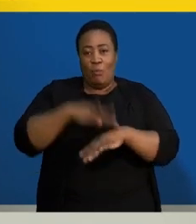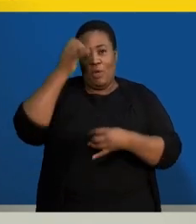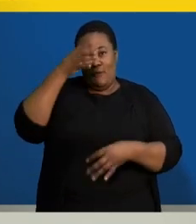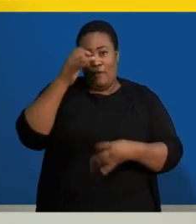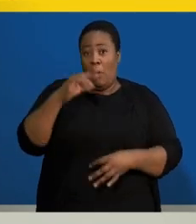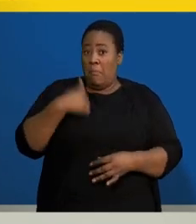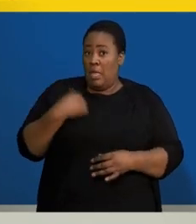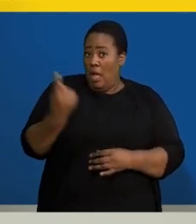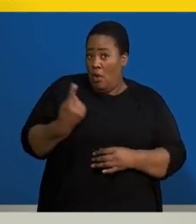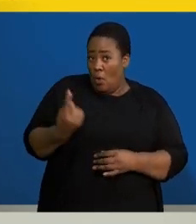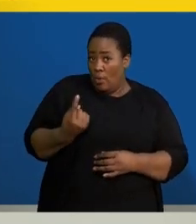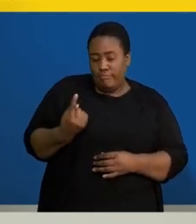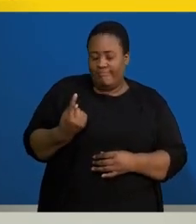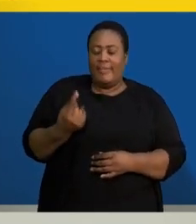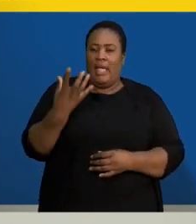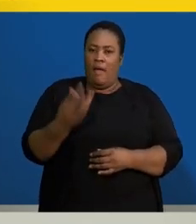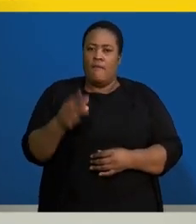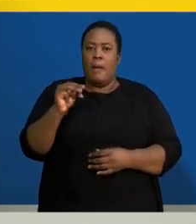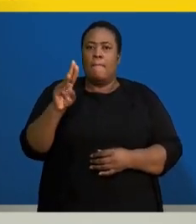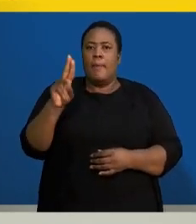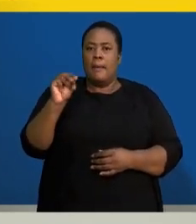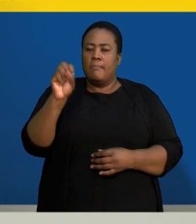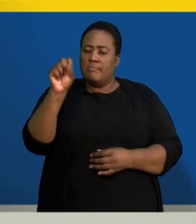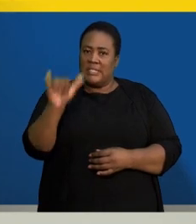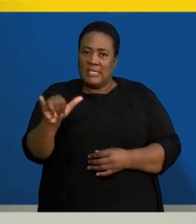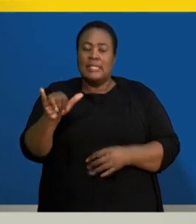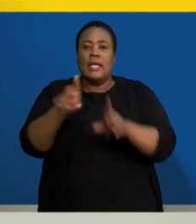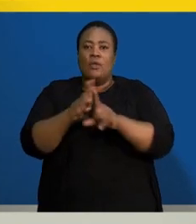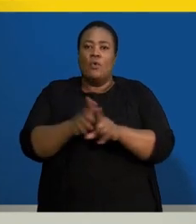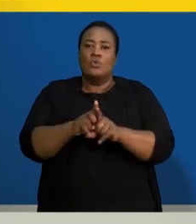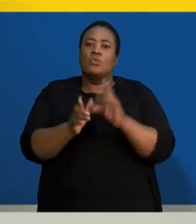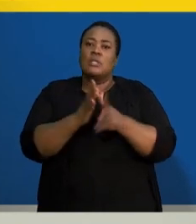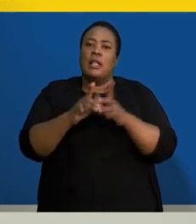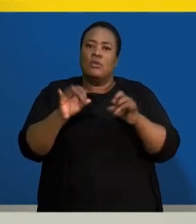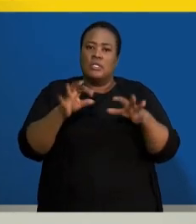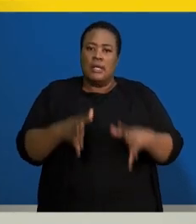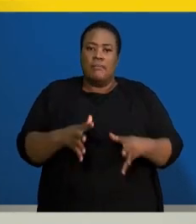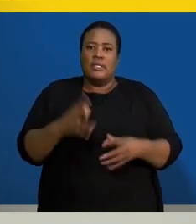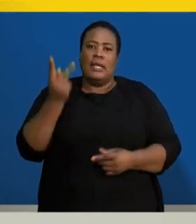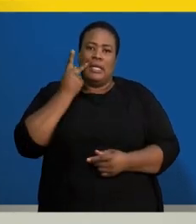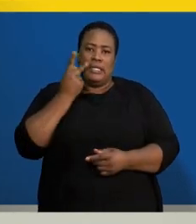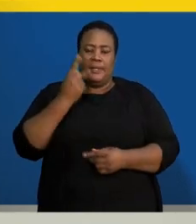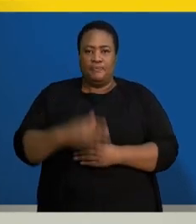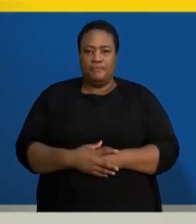alone. With me are Mamsi and our sign language interpreter, Keta. Over to you guys.